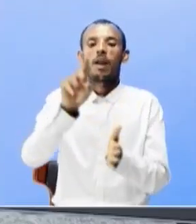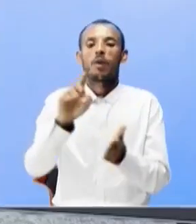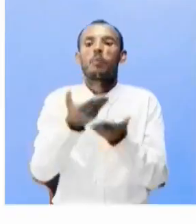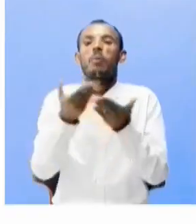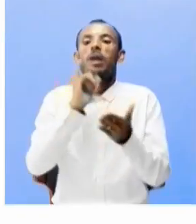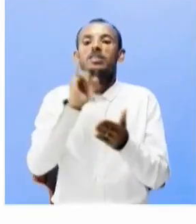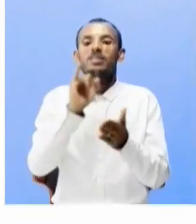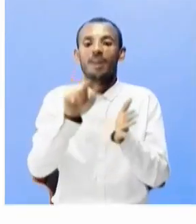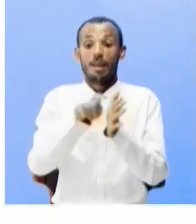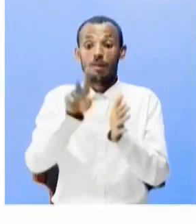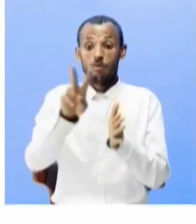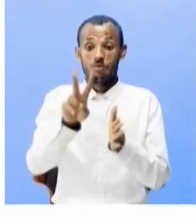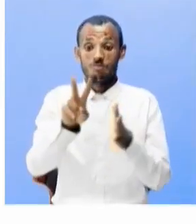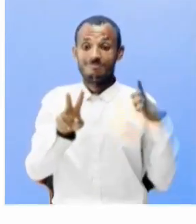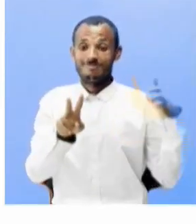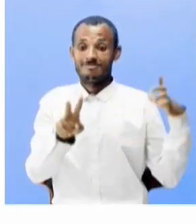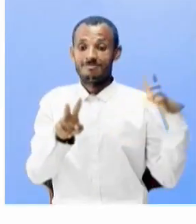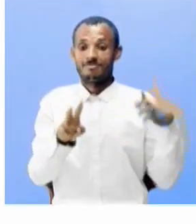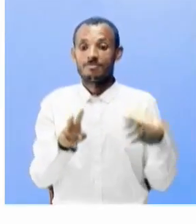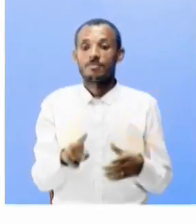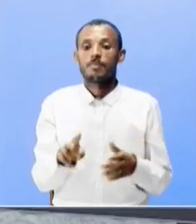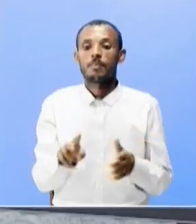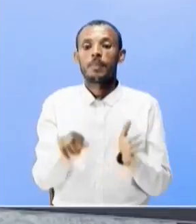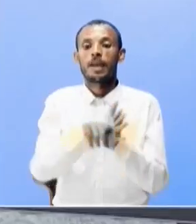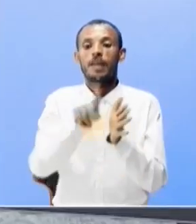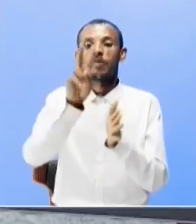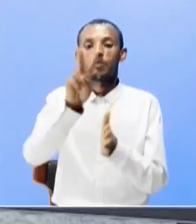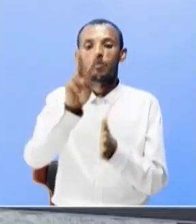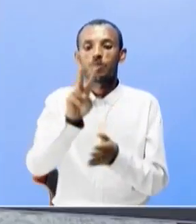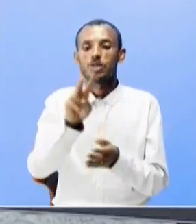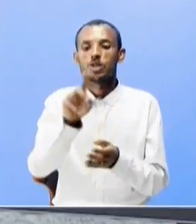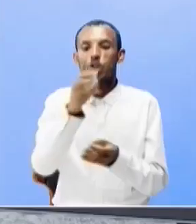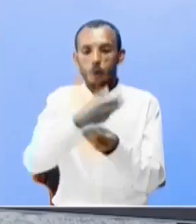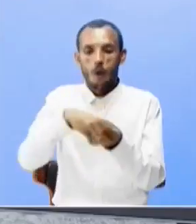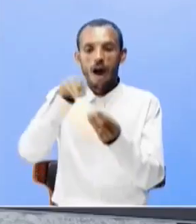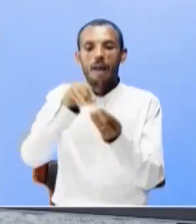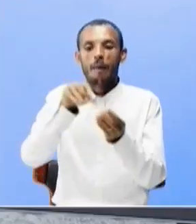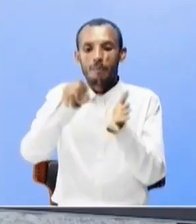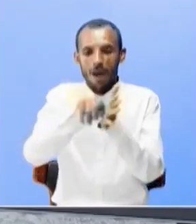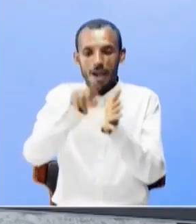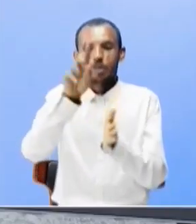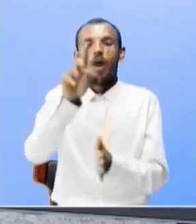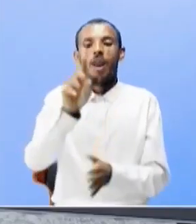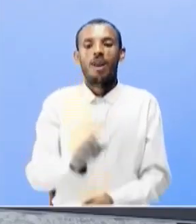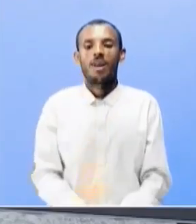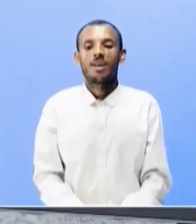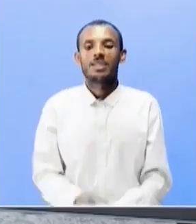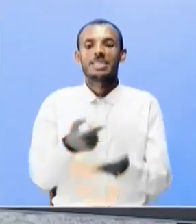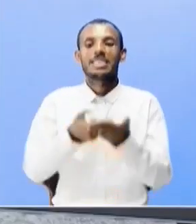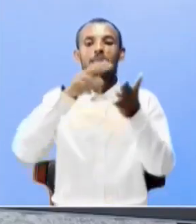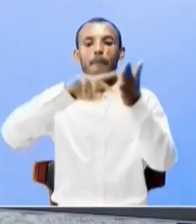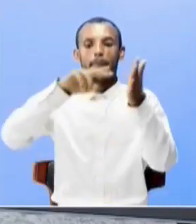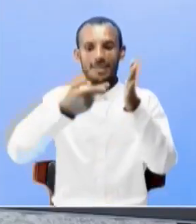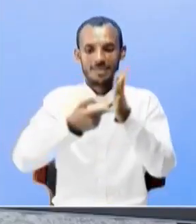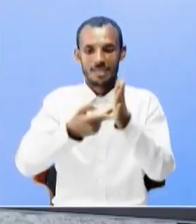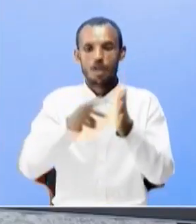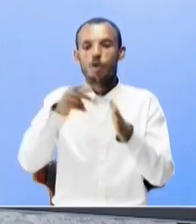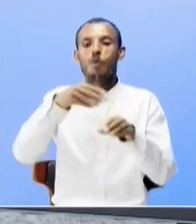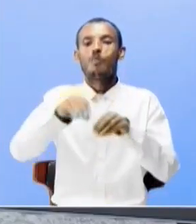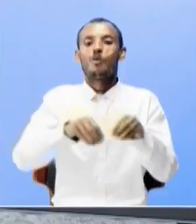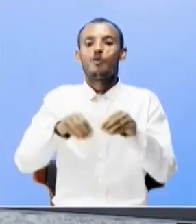-2? -2 is here. On -2, you add -1. This means you